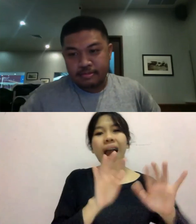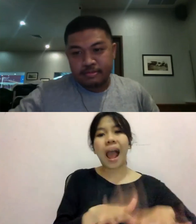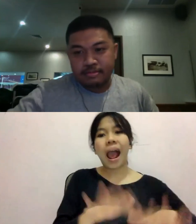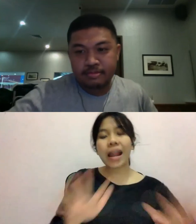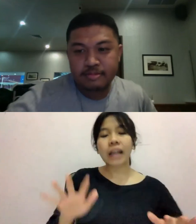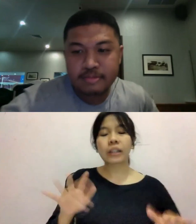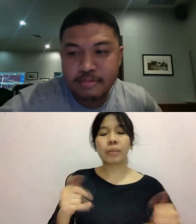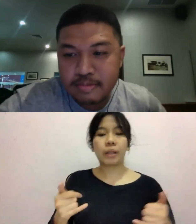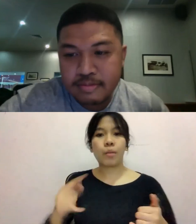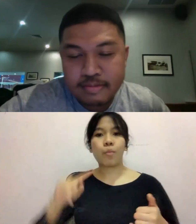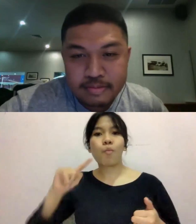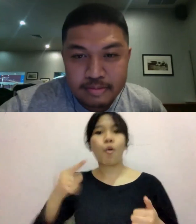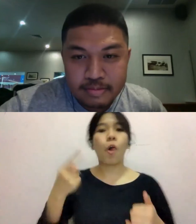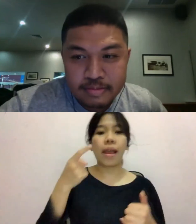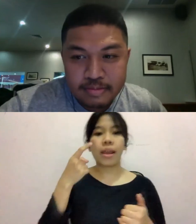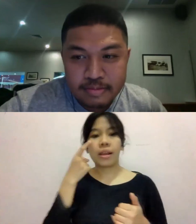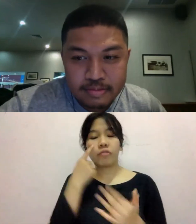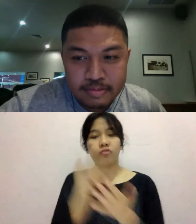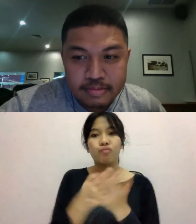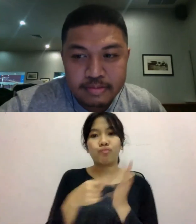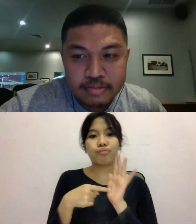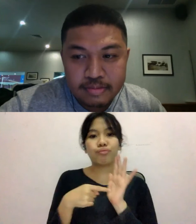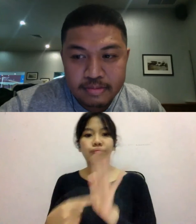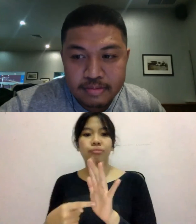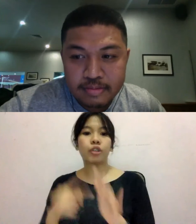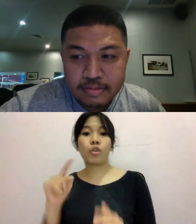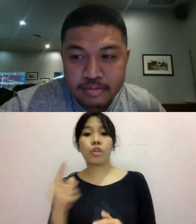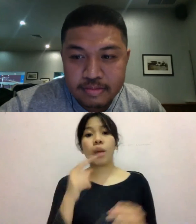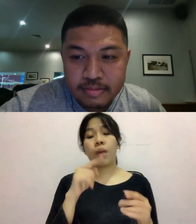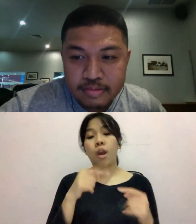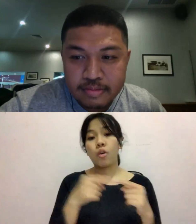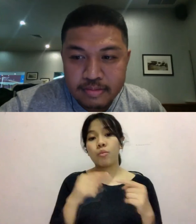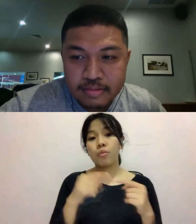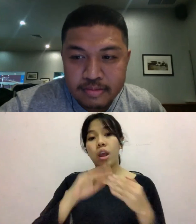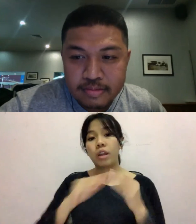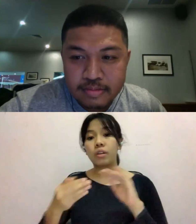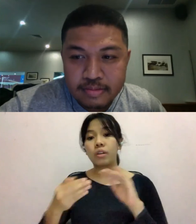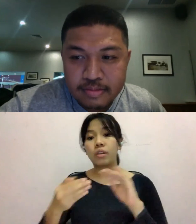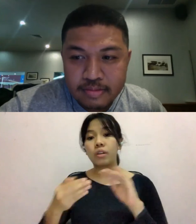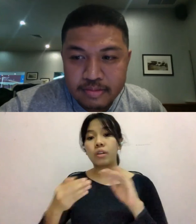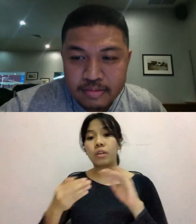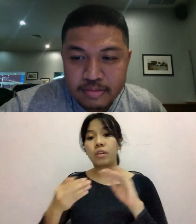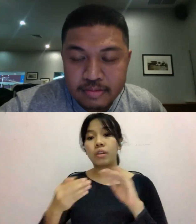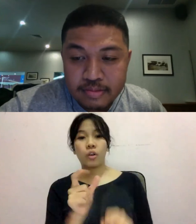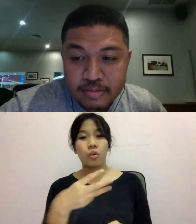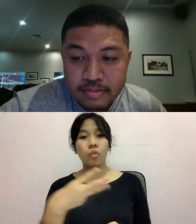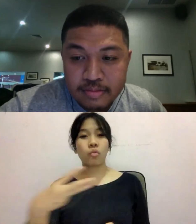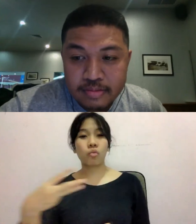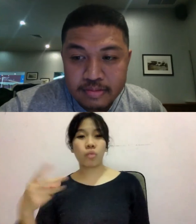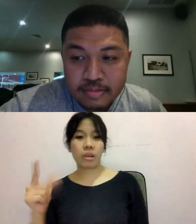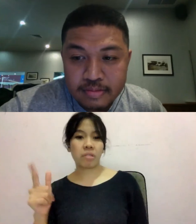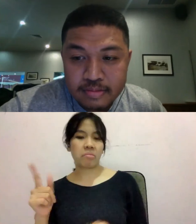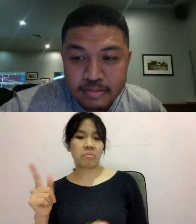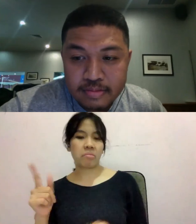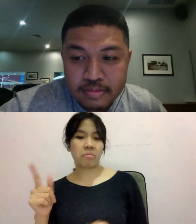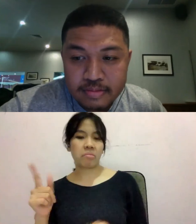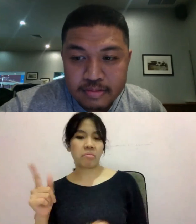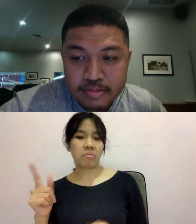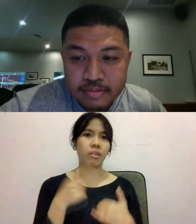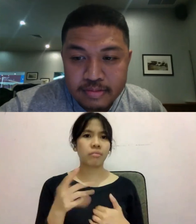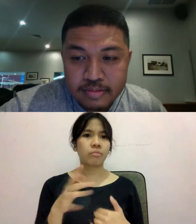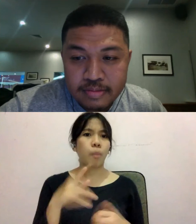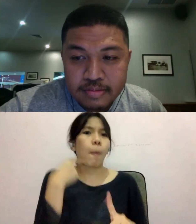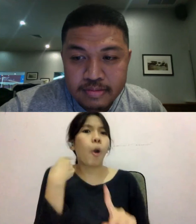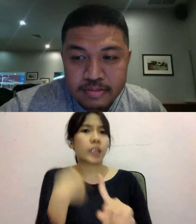the queer community in general. I think that's a good positive impact, I guess, positive influence compared to the